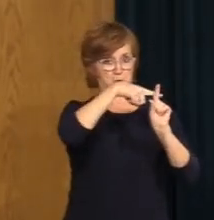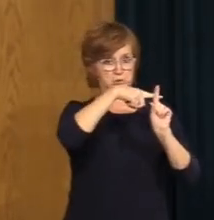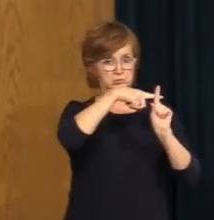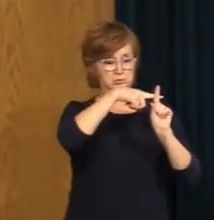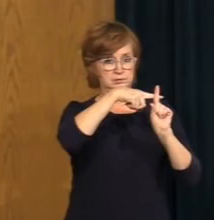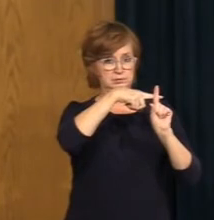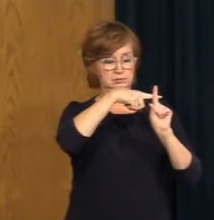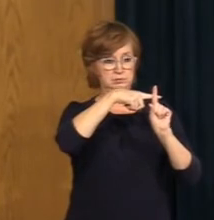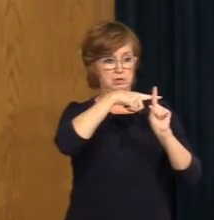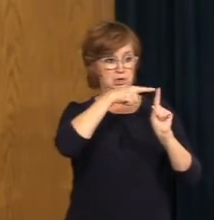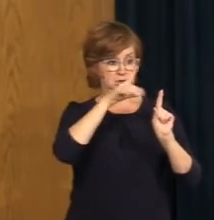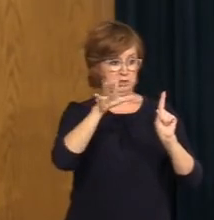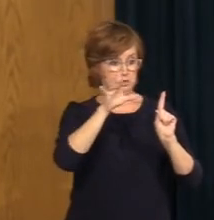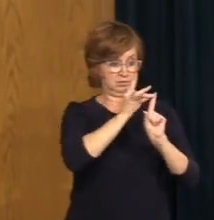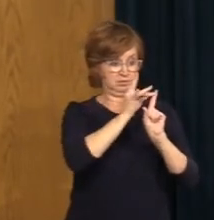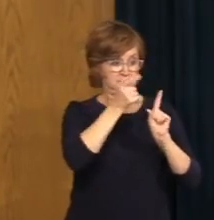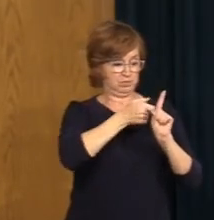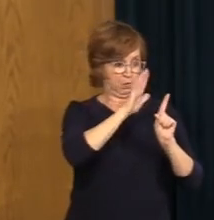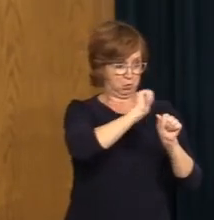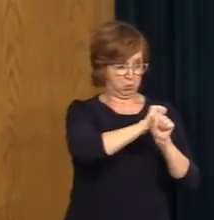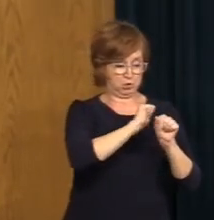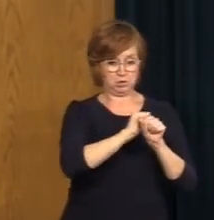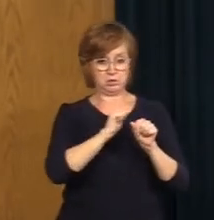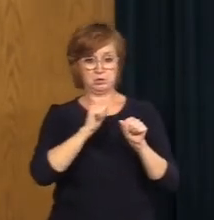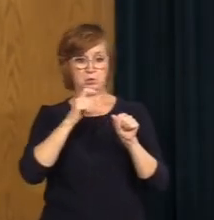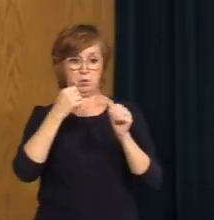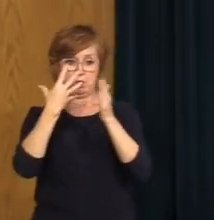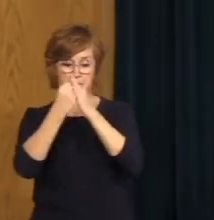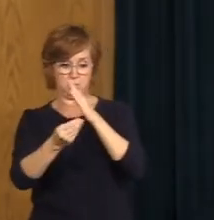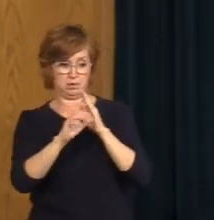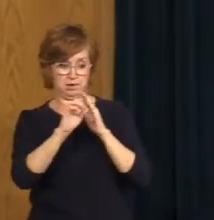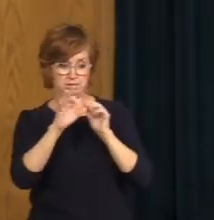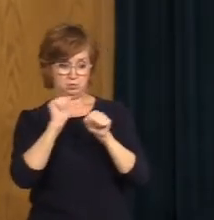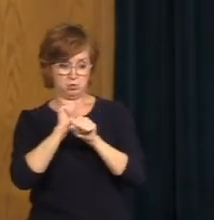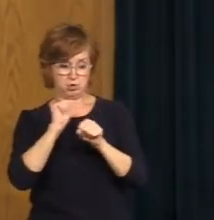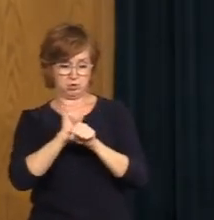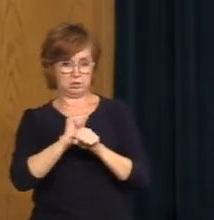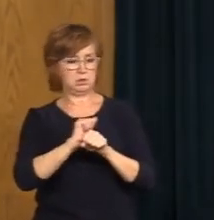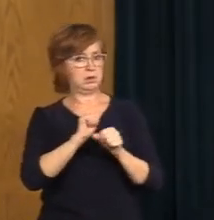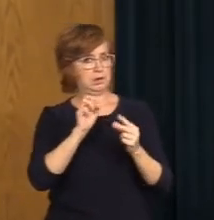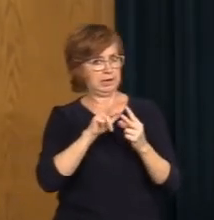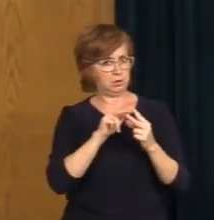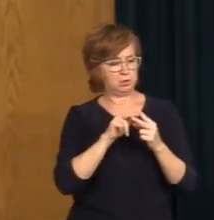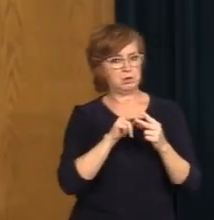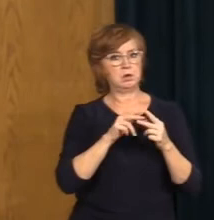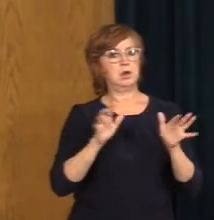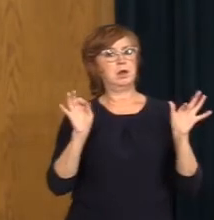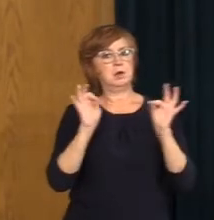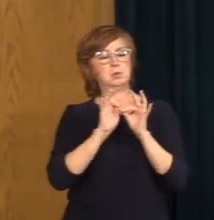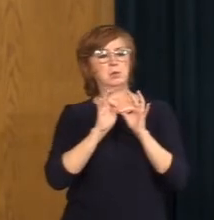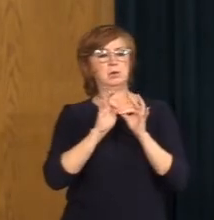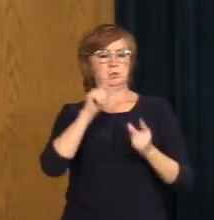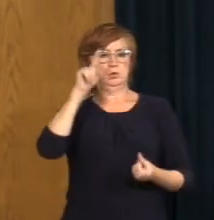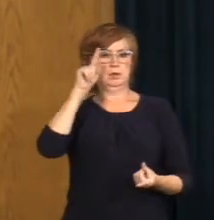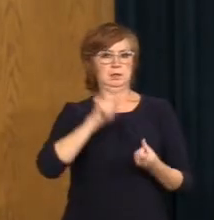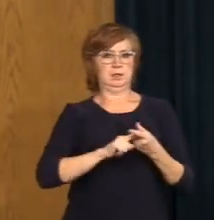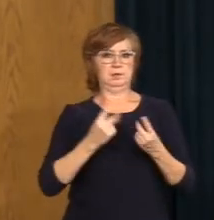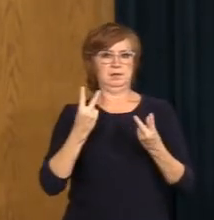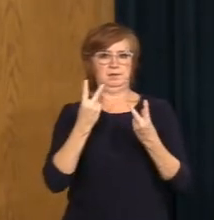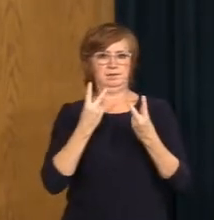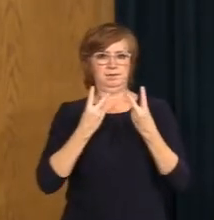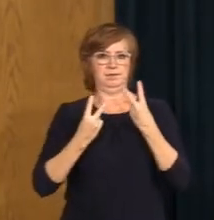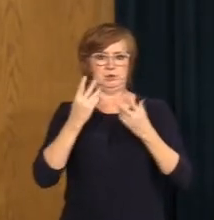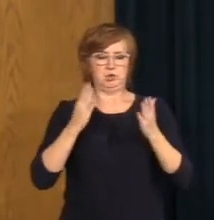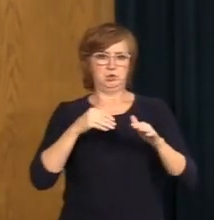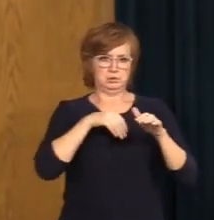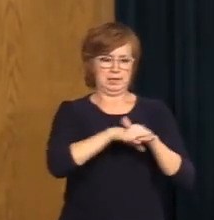it in the facility or from outside the facility, as a precaution, we would reduce visitation until